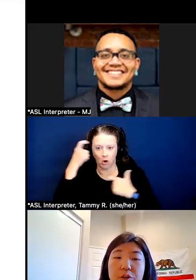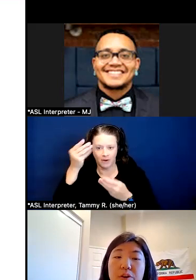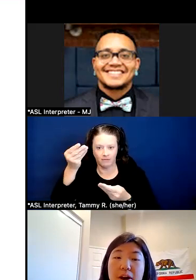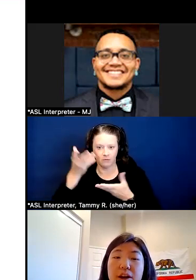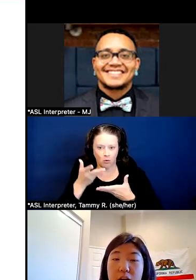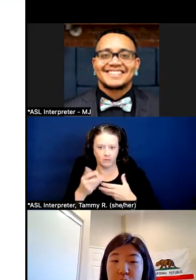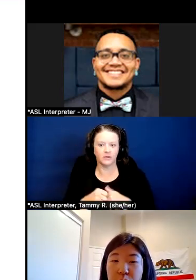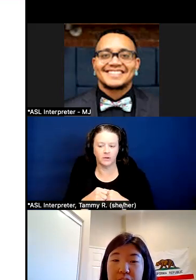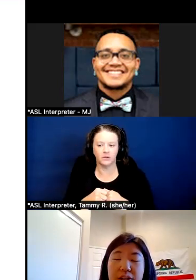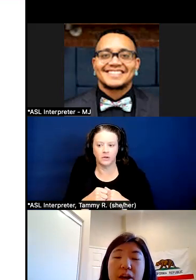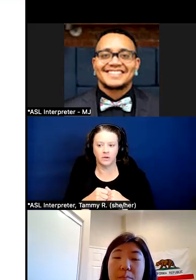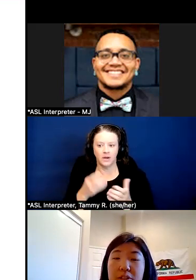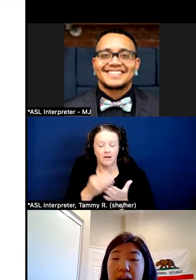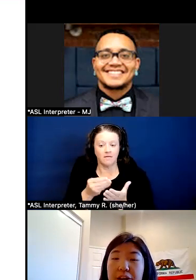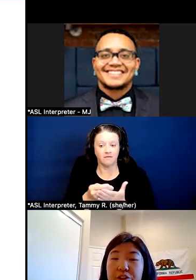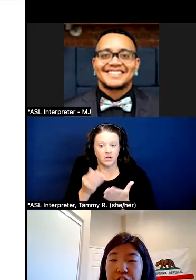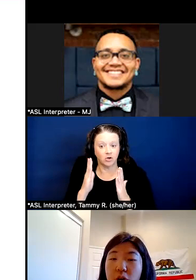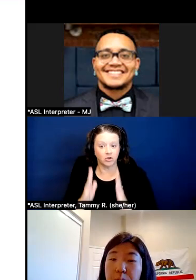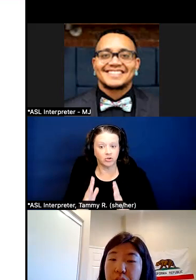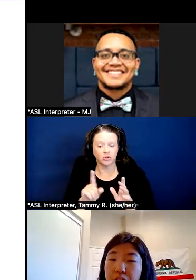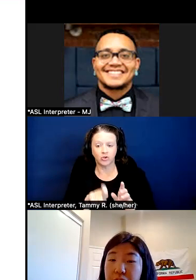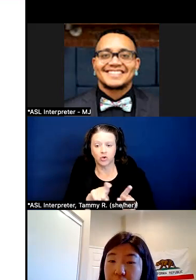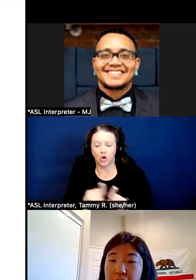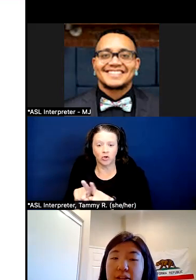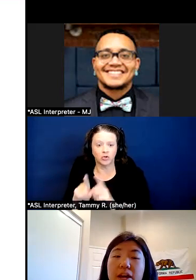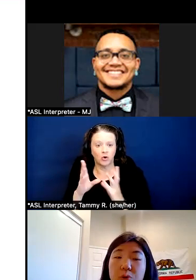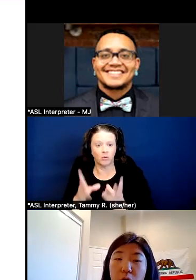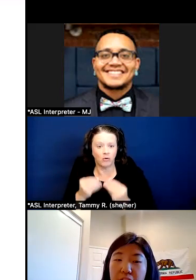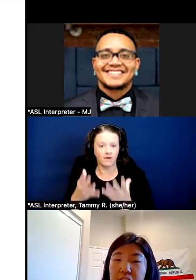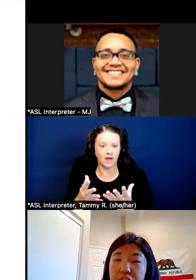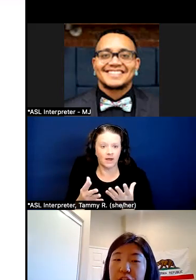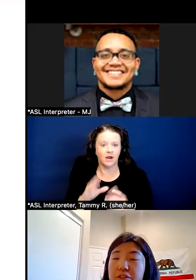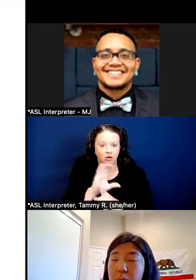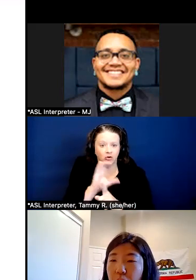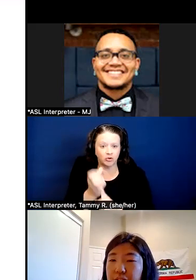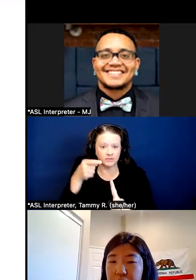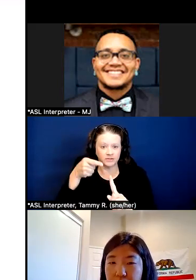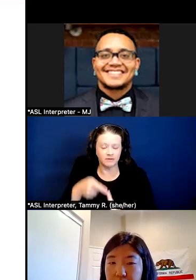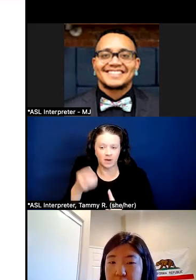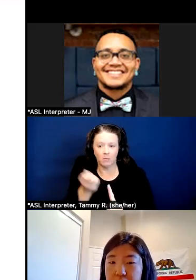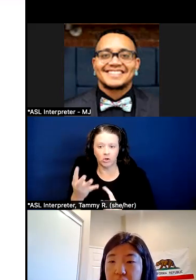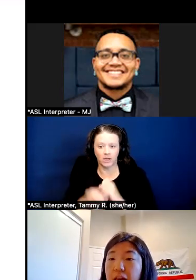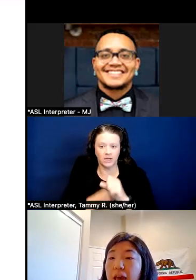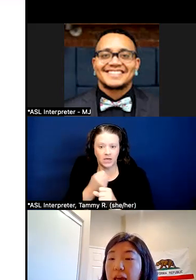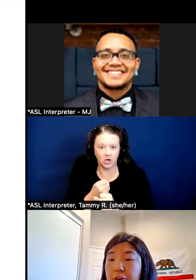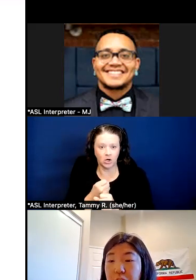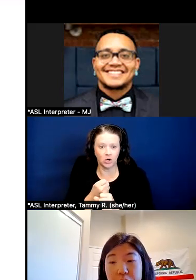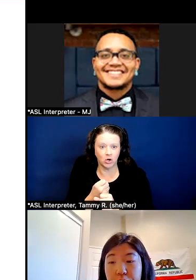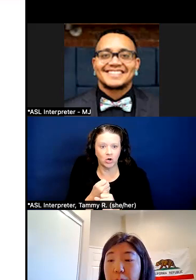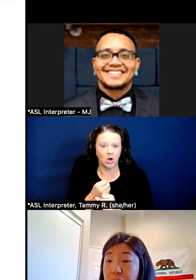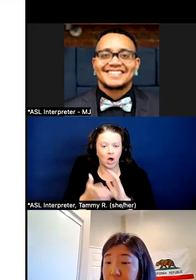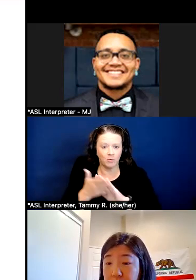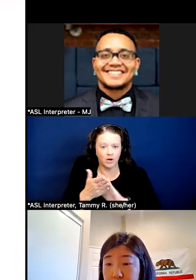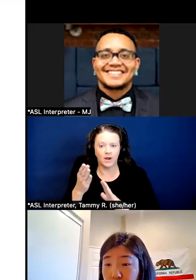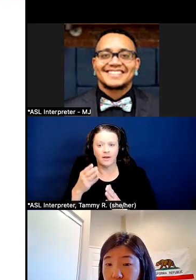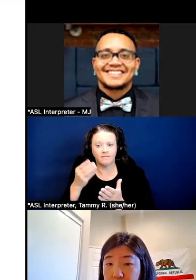should also provide unrestricted multi-year general operating funds to organizations supporting survivors. And we've heard